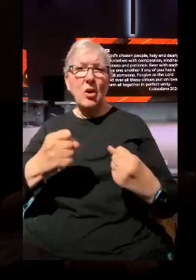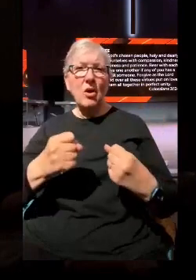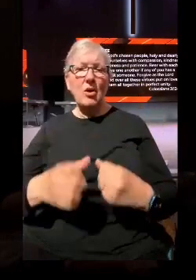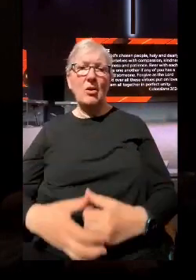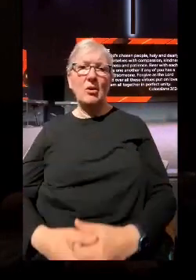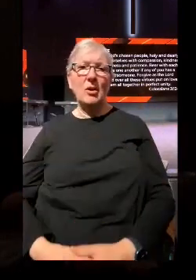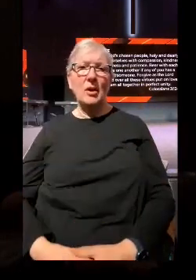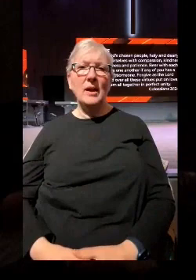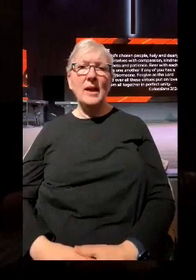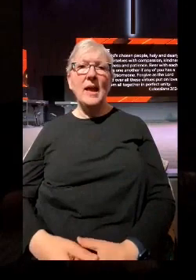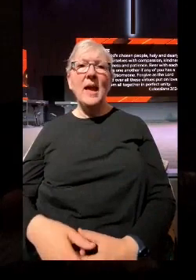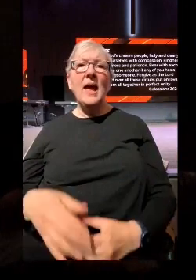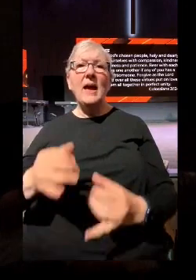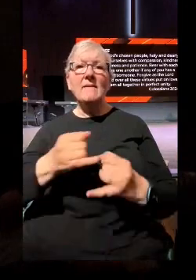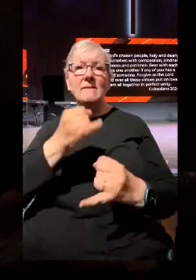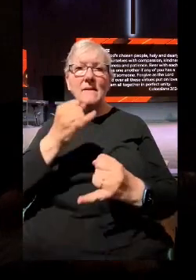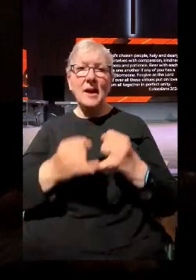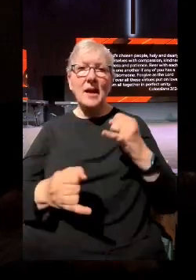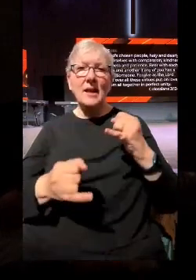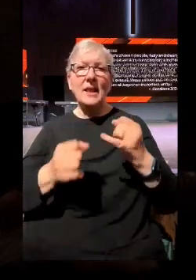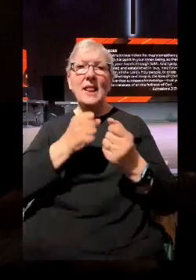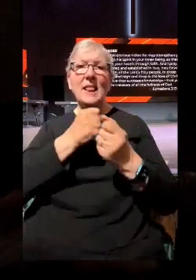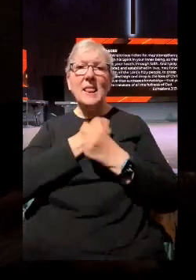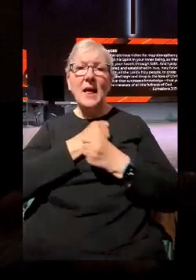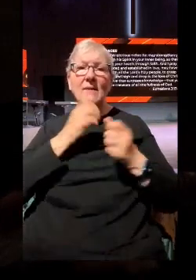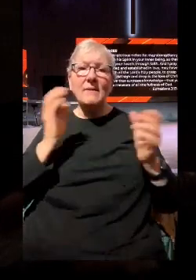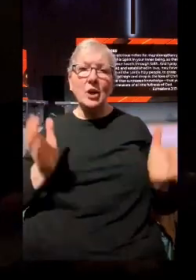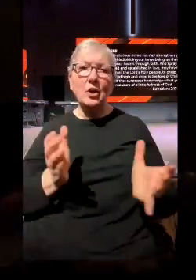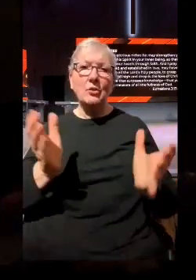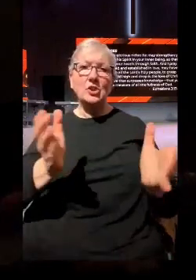And finally, love encourages.